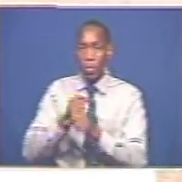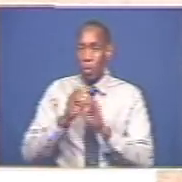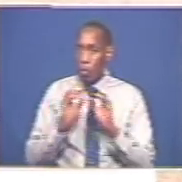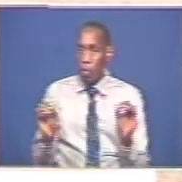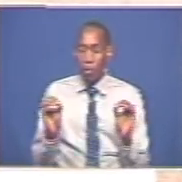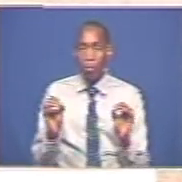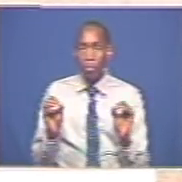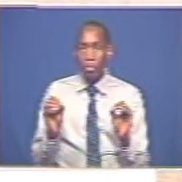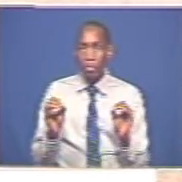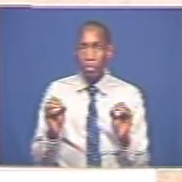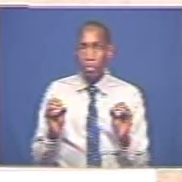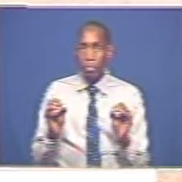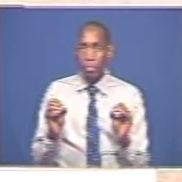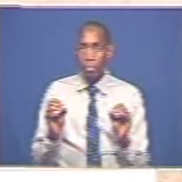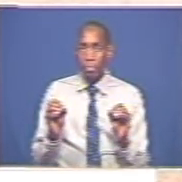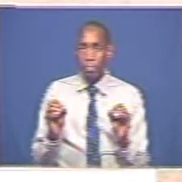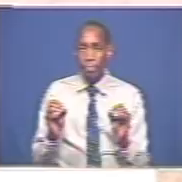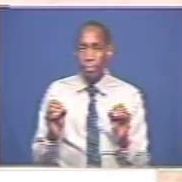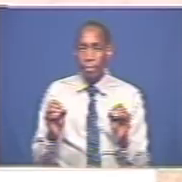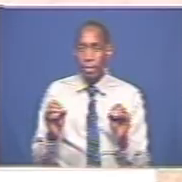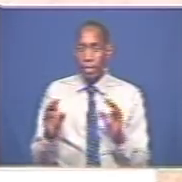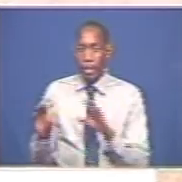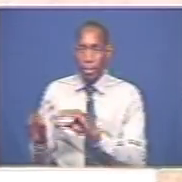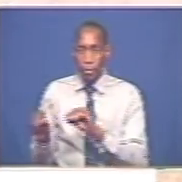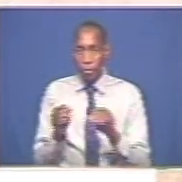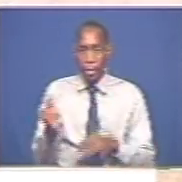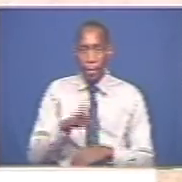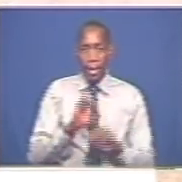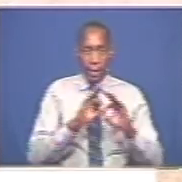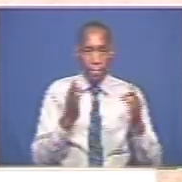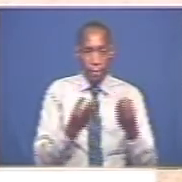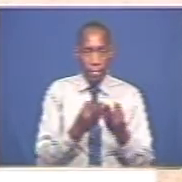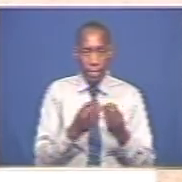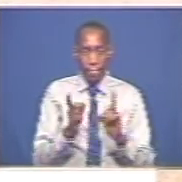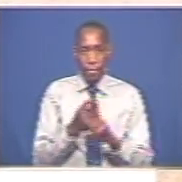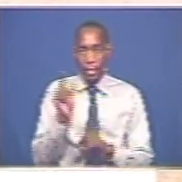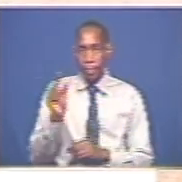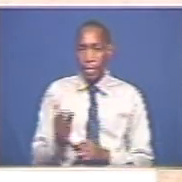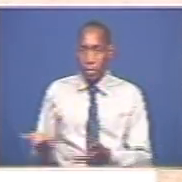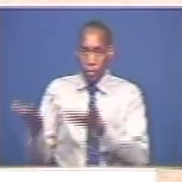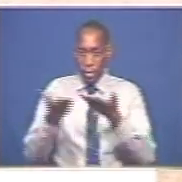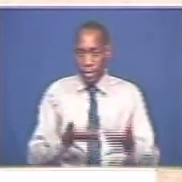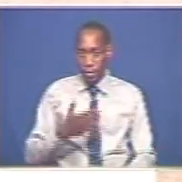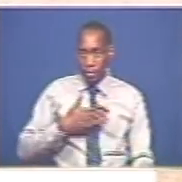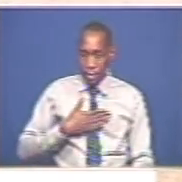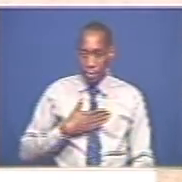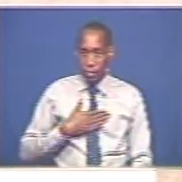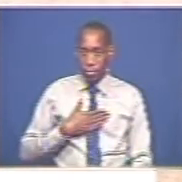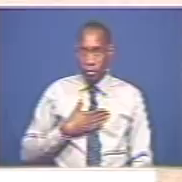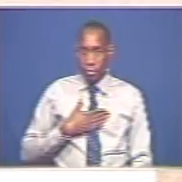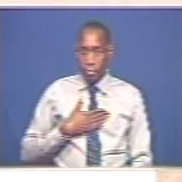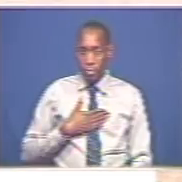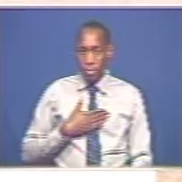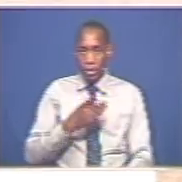to stop living by my own. I have to move in back with family. And actually, the first person who took me to a